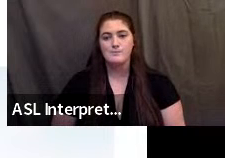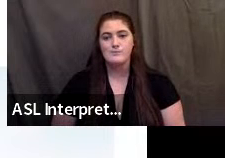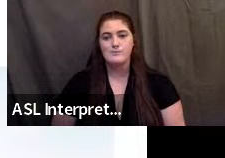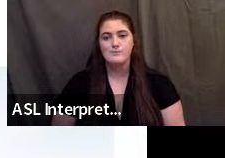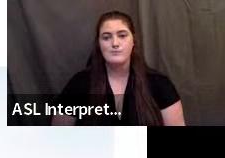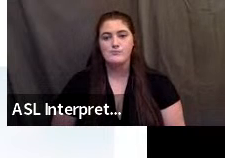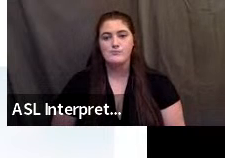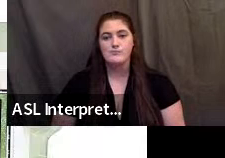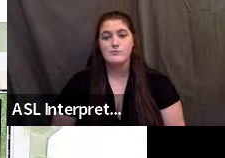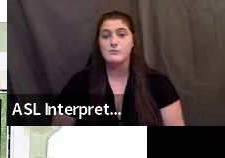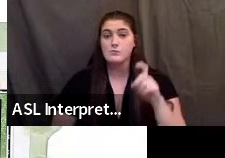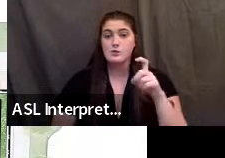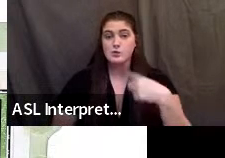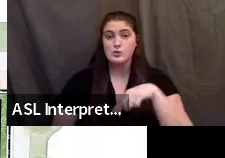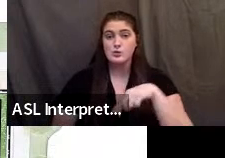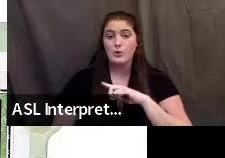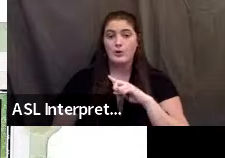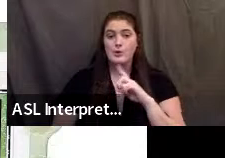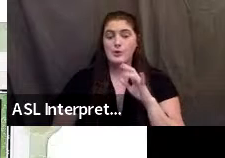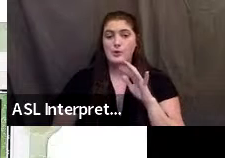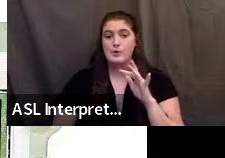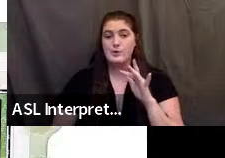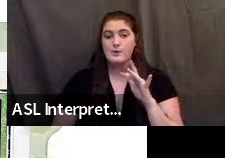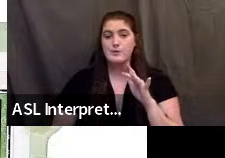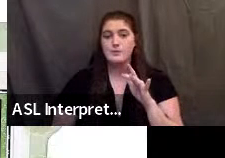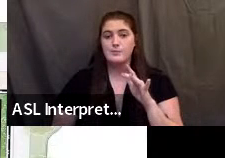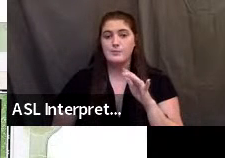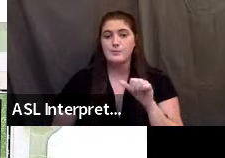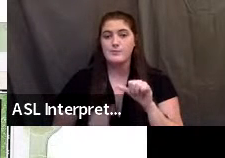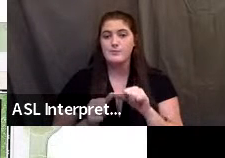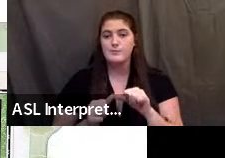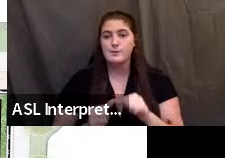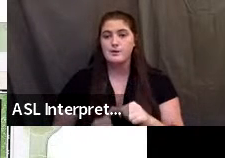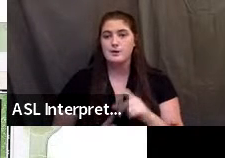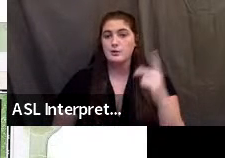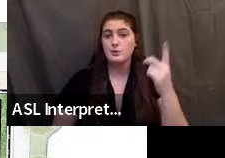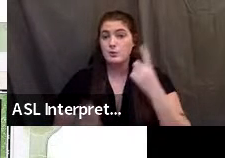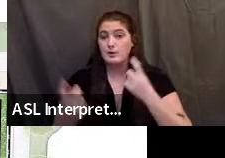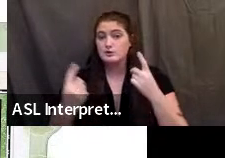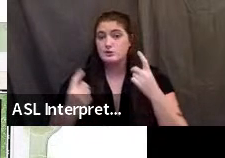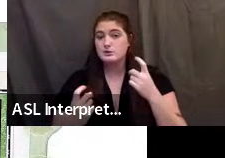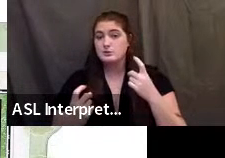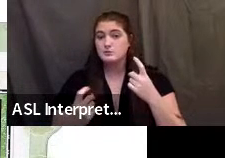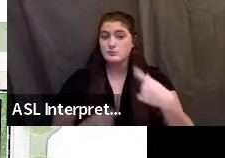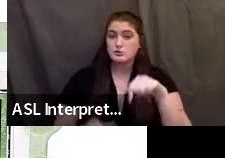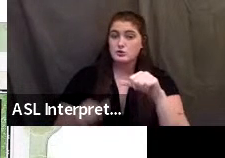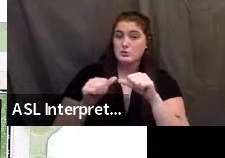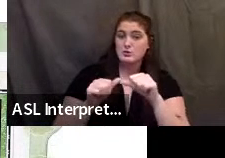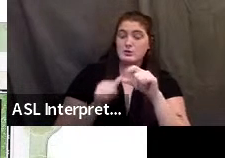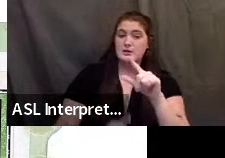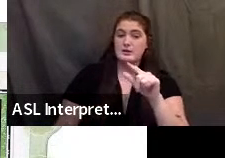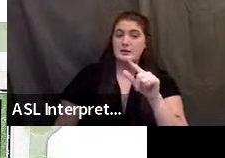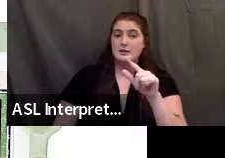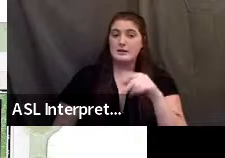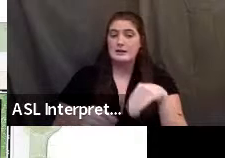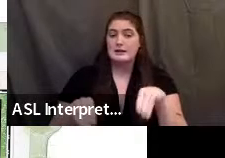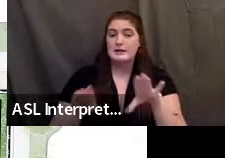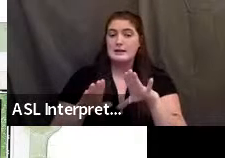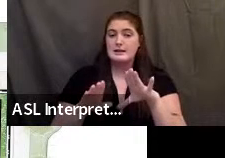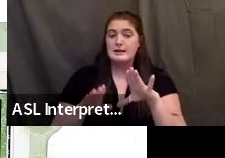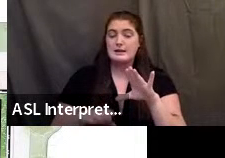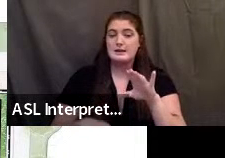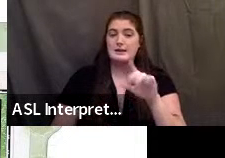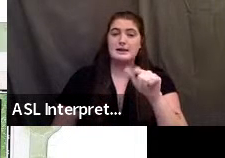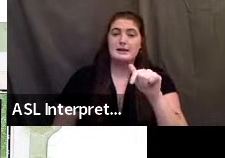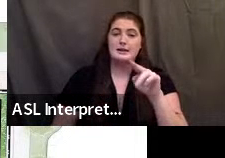Shall we continue? Jump into the landscape? Or were there other questions? Should we continue with the landscape portion, or do you have